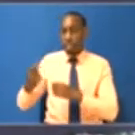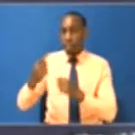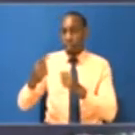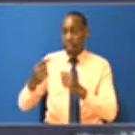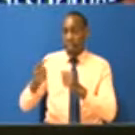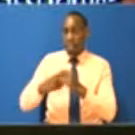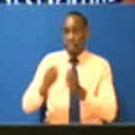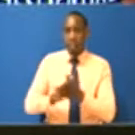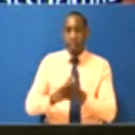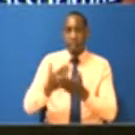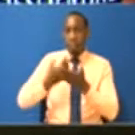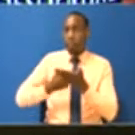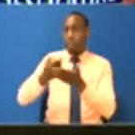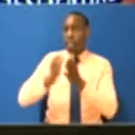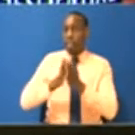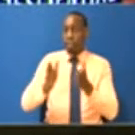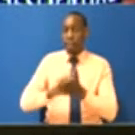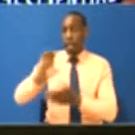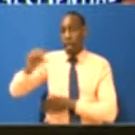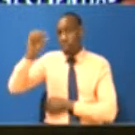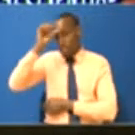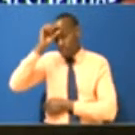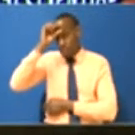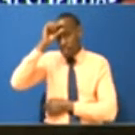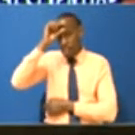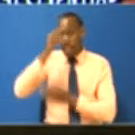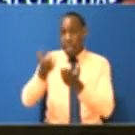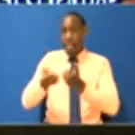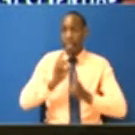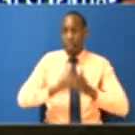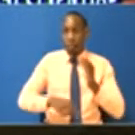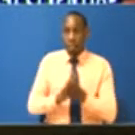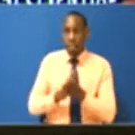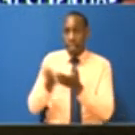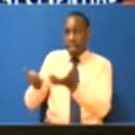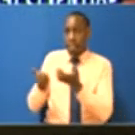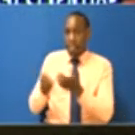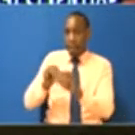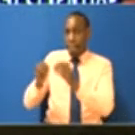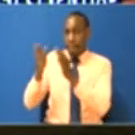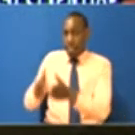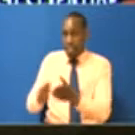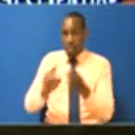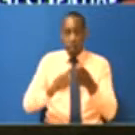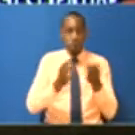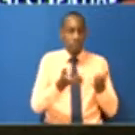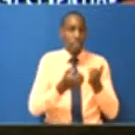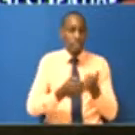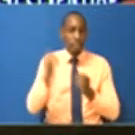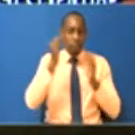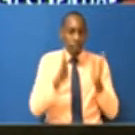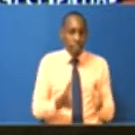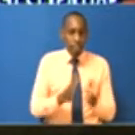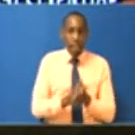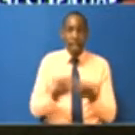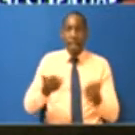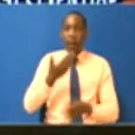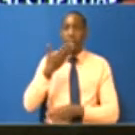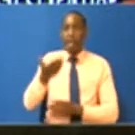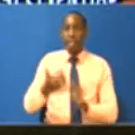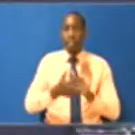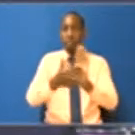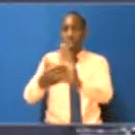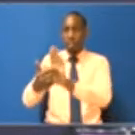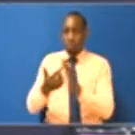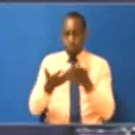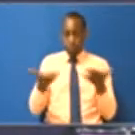debate in the past what does county governments require do they require a manager or they require a politician and the answer is out